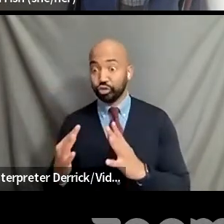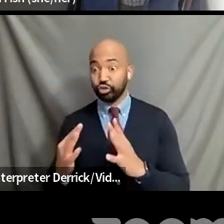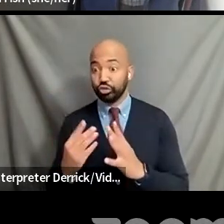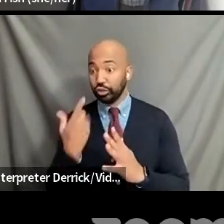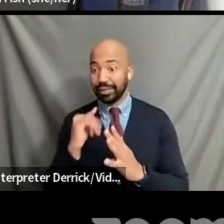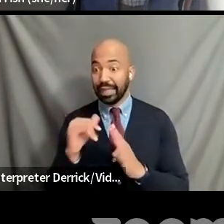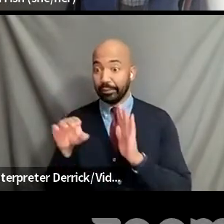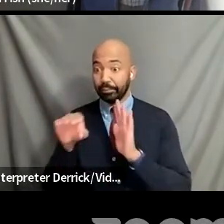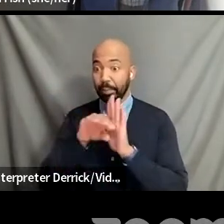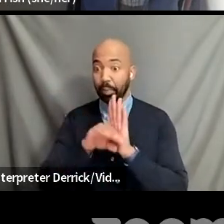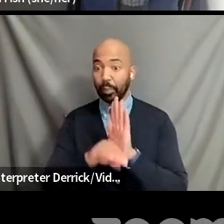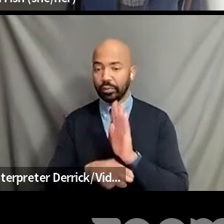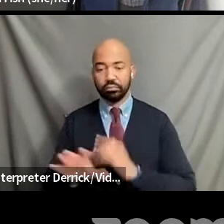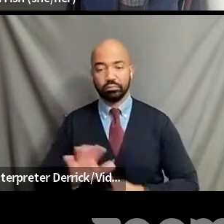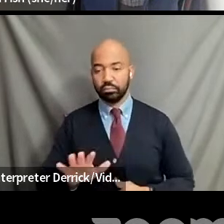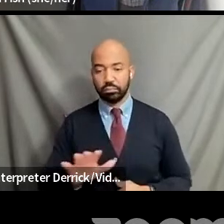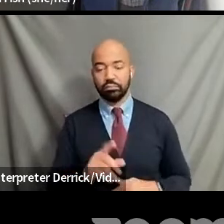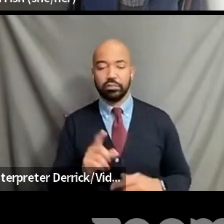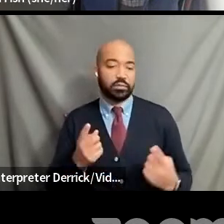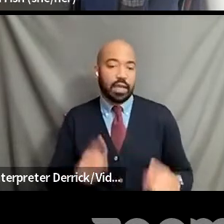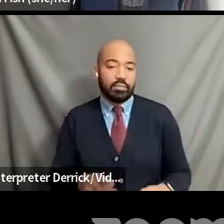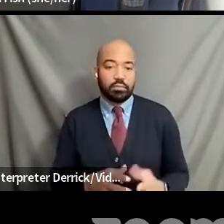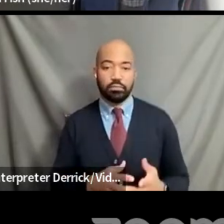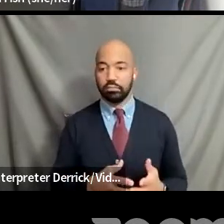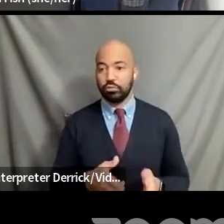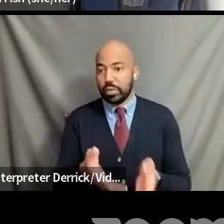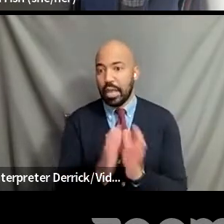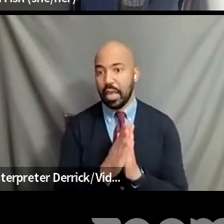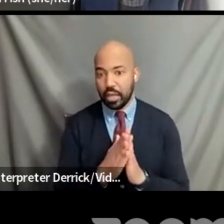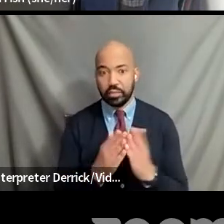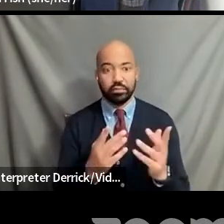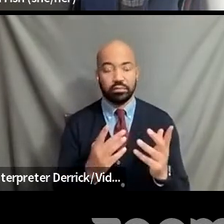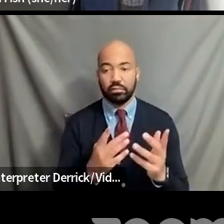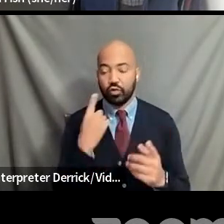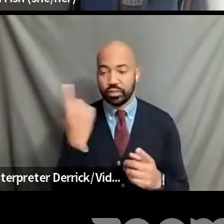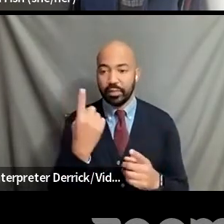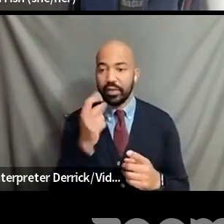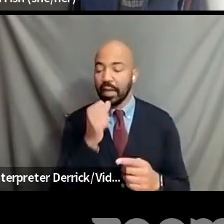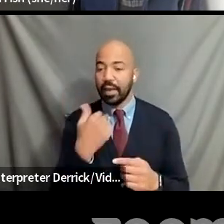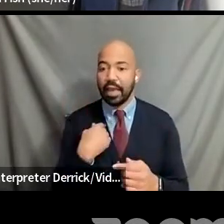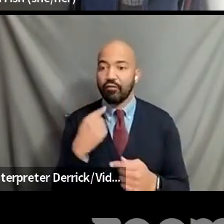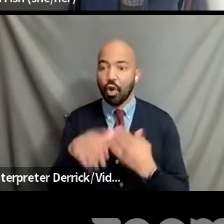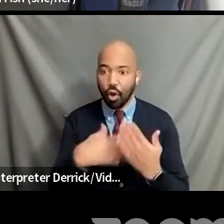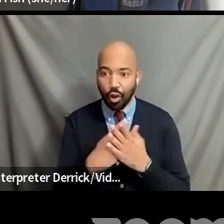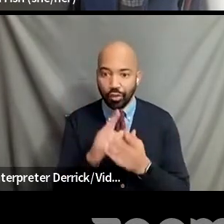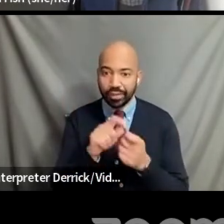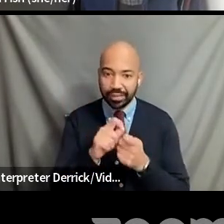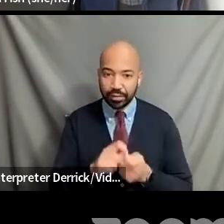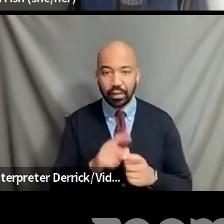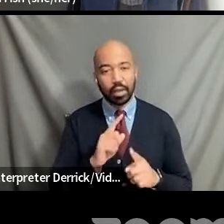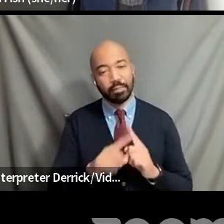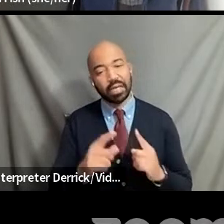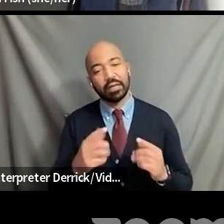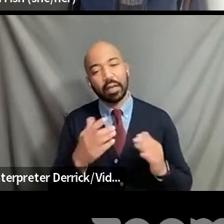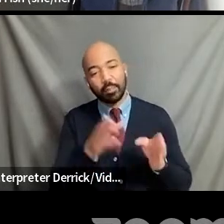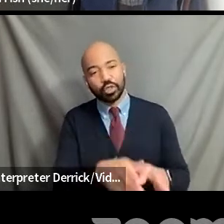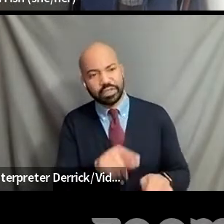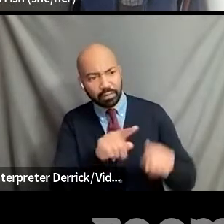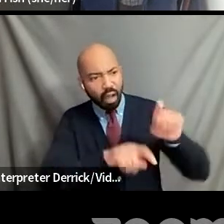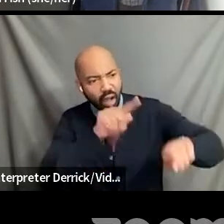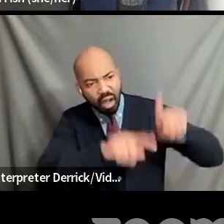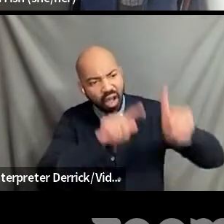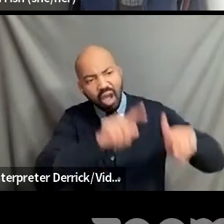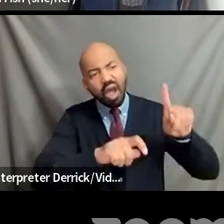like a secret code. Like even if you ask for it, you may not even get all the details. So having somebody where you can just ask them all these questions